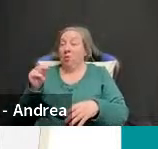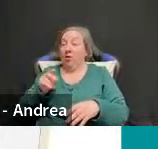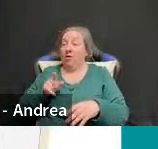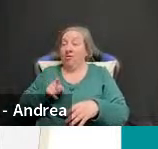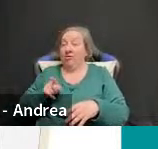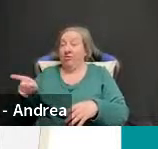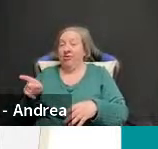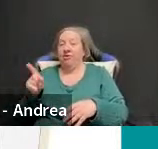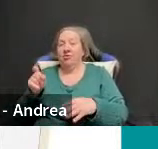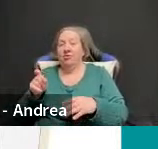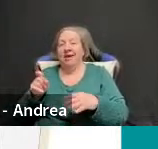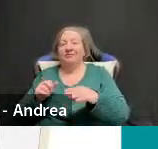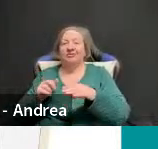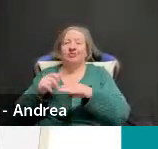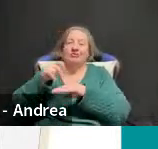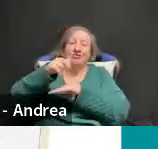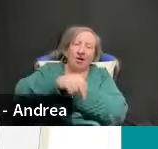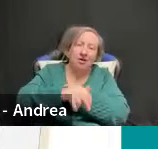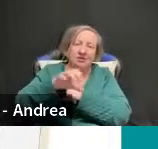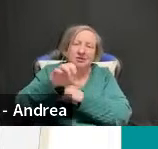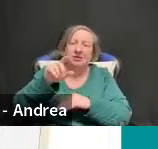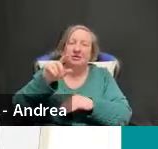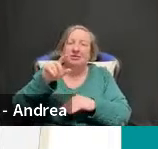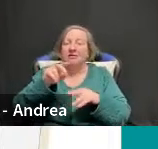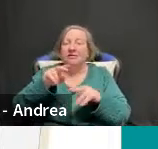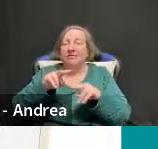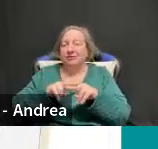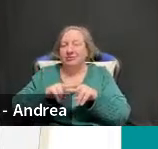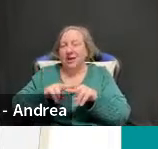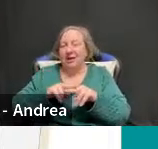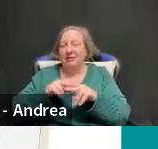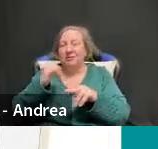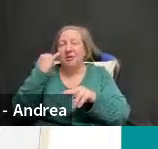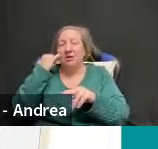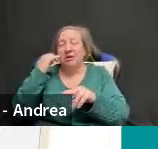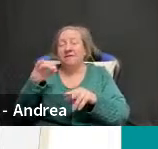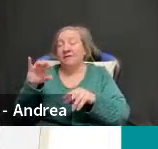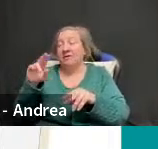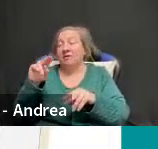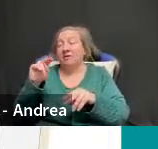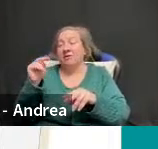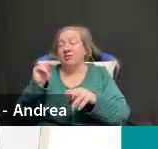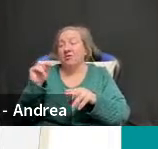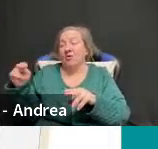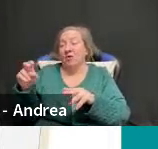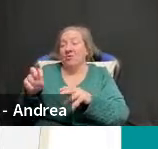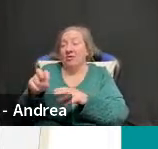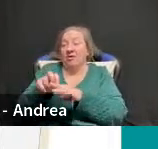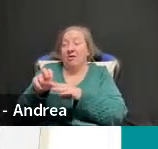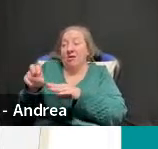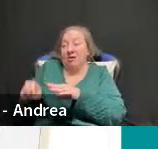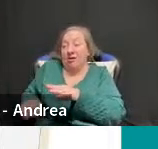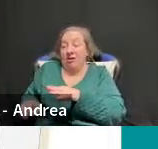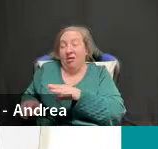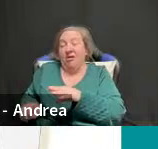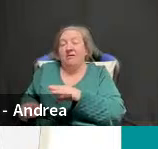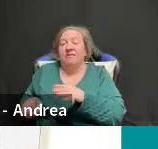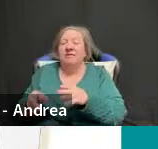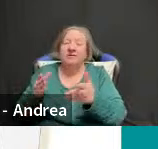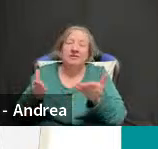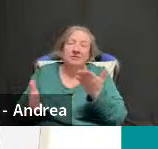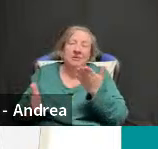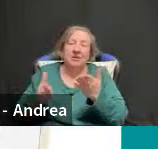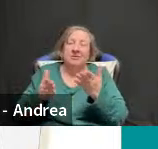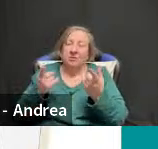need to cross the tracks, or when you get off coming north, which is probably more likely in this location in the overall